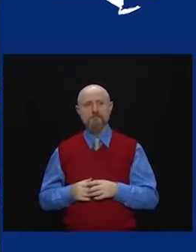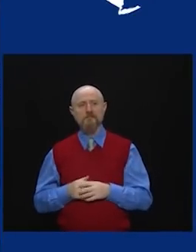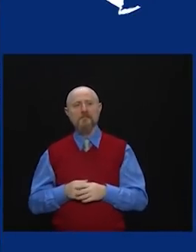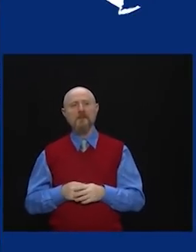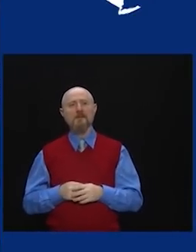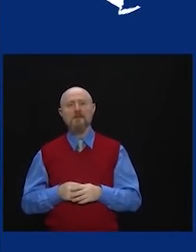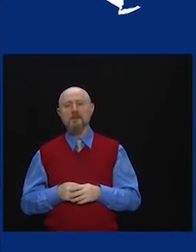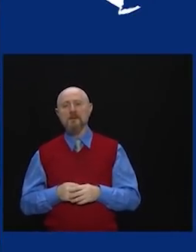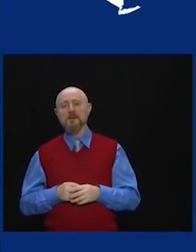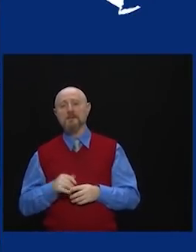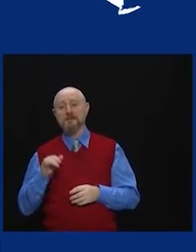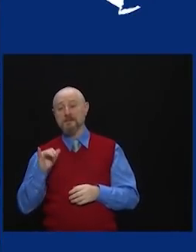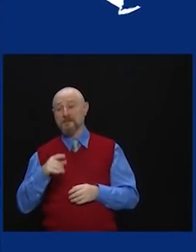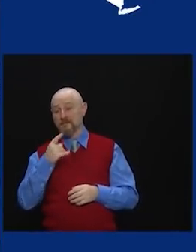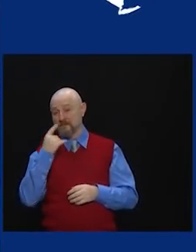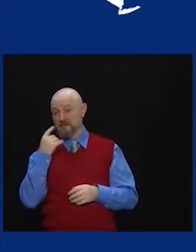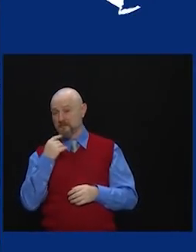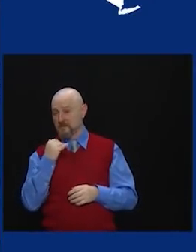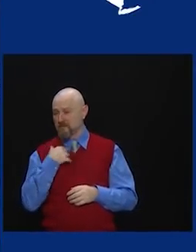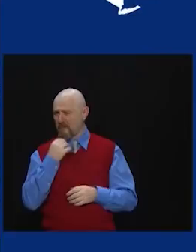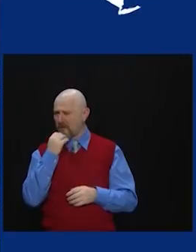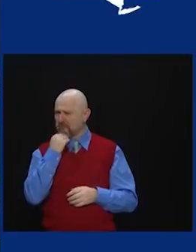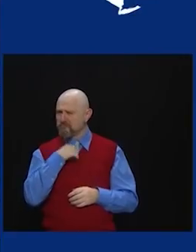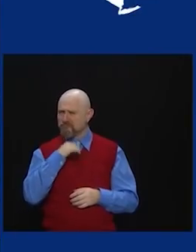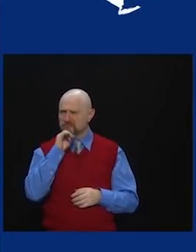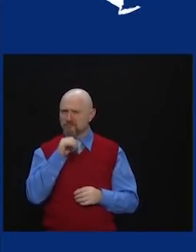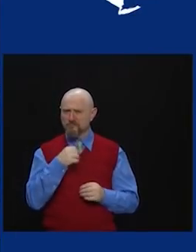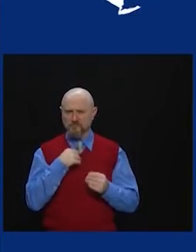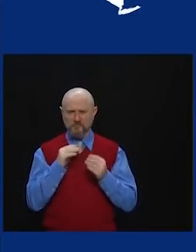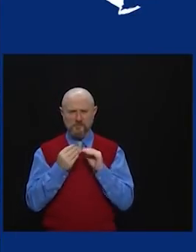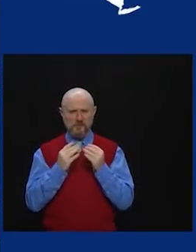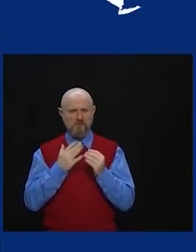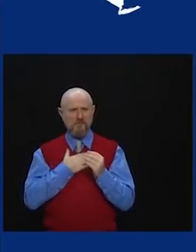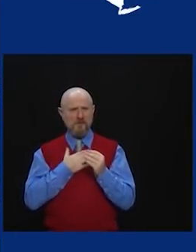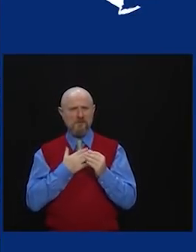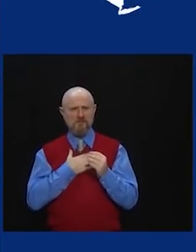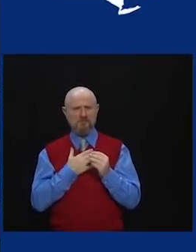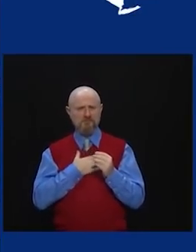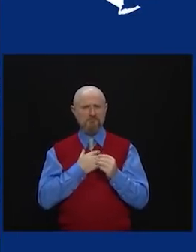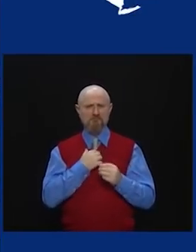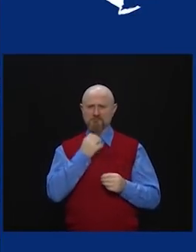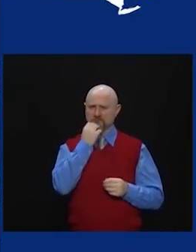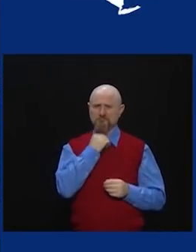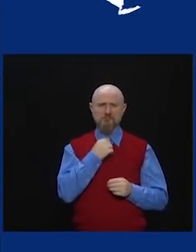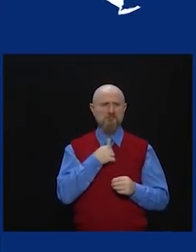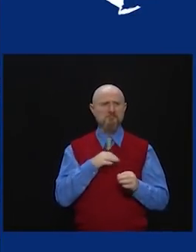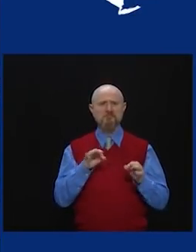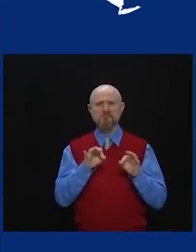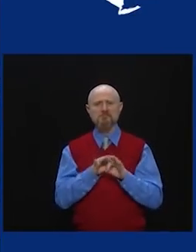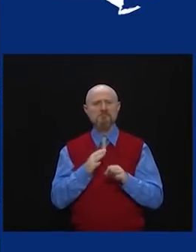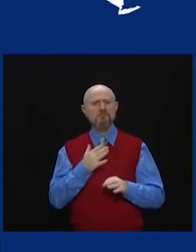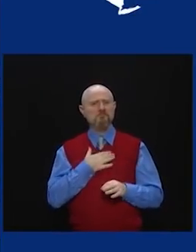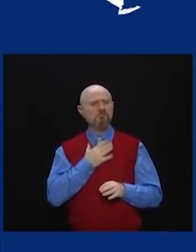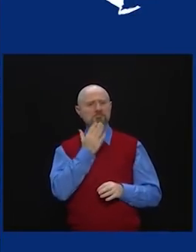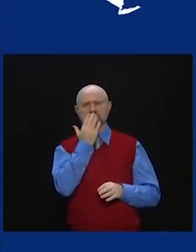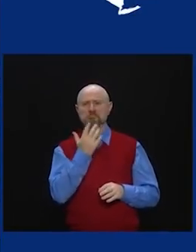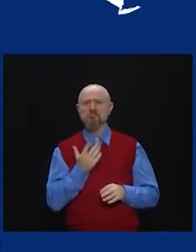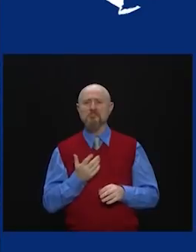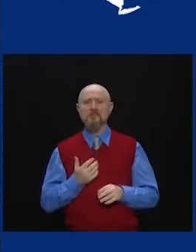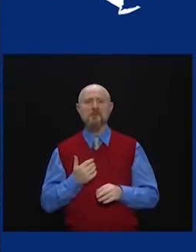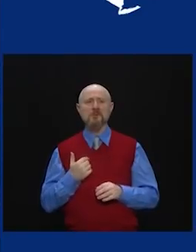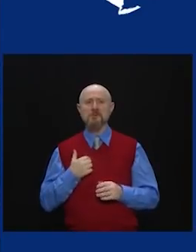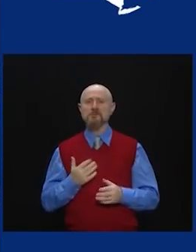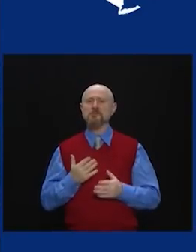that was given to me by someone I care about or some message I want to display. Well, this is what I'm going to recommend. Wear your